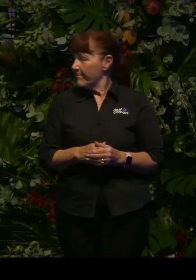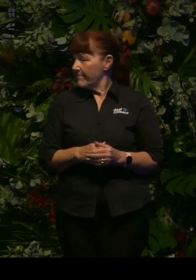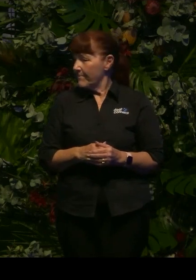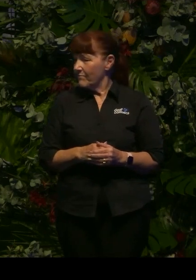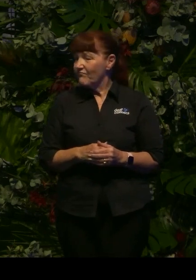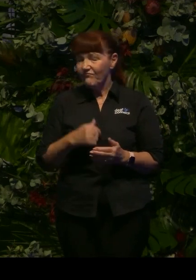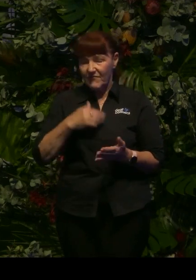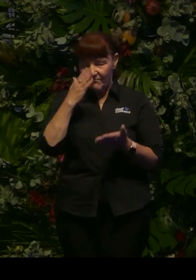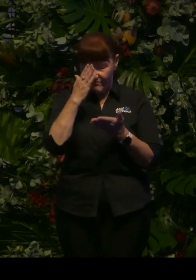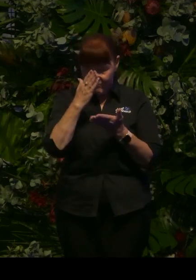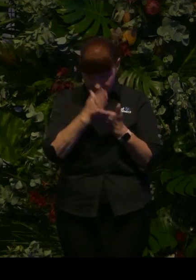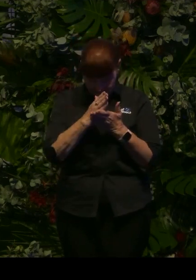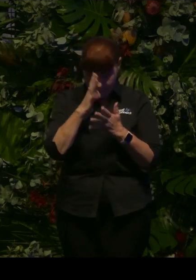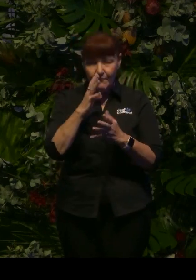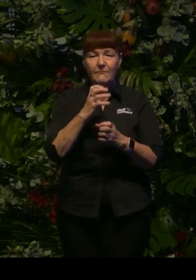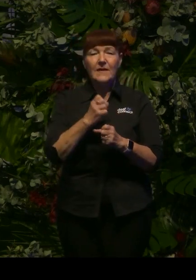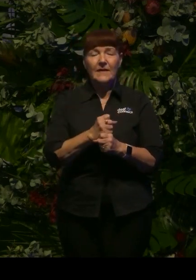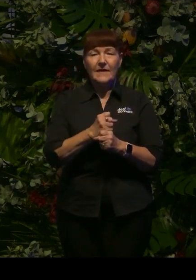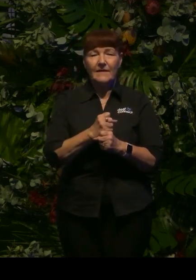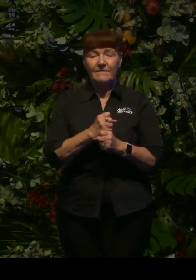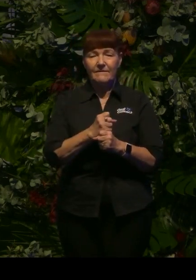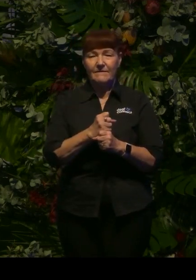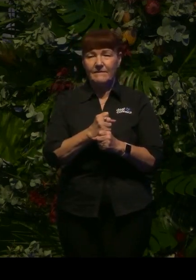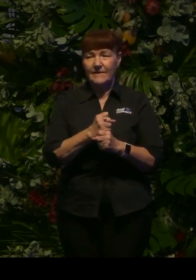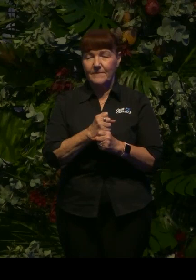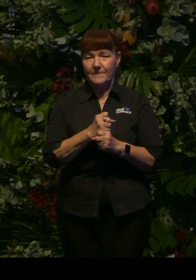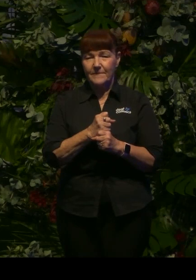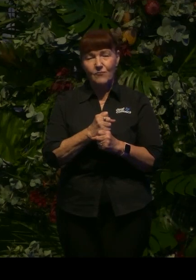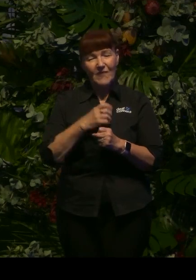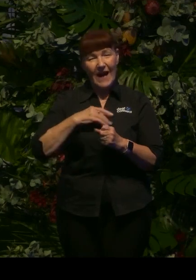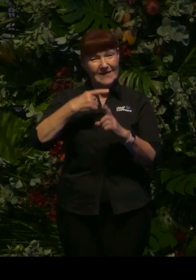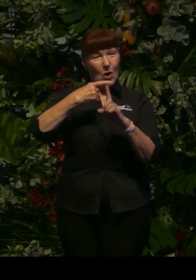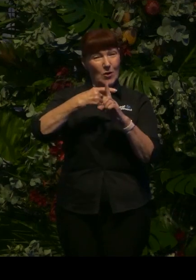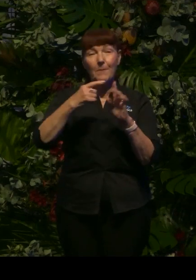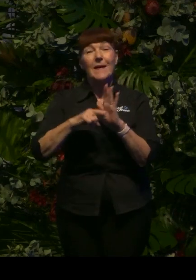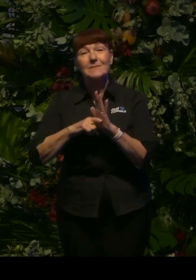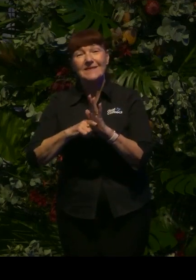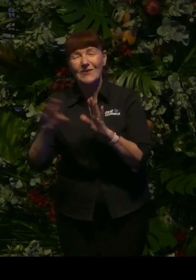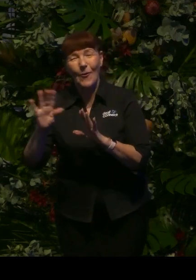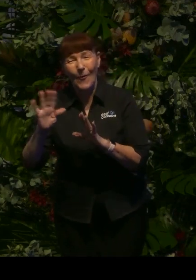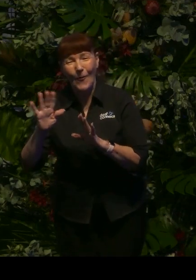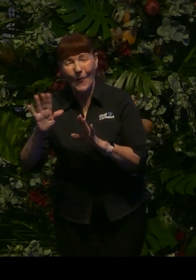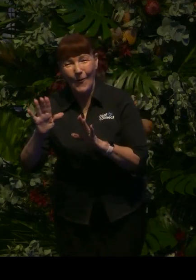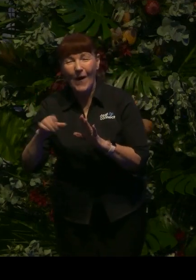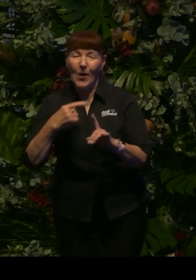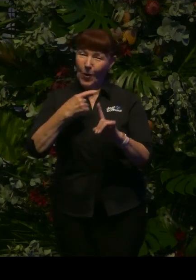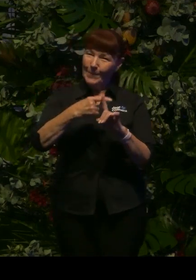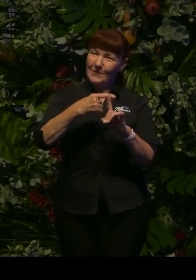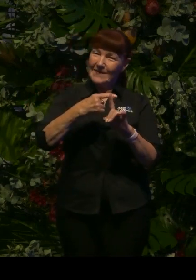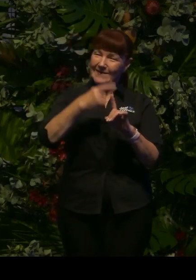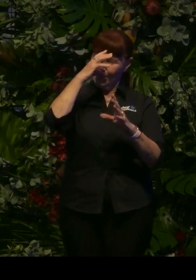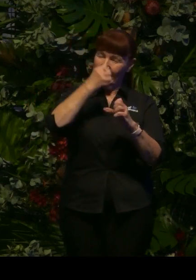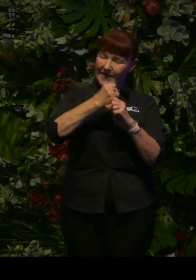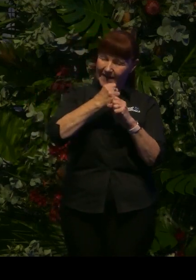I truly believe, as a pessimist, as an optimist, not a pessimist. That's true.